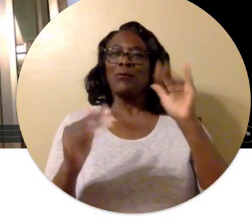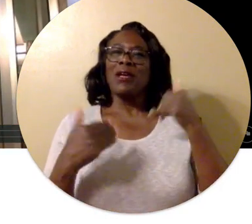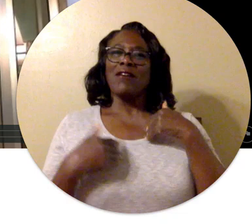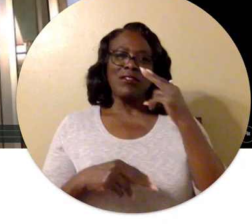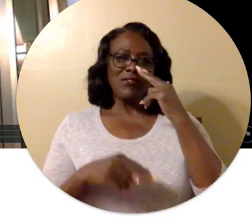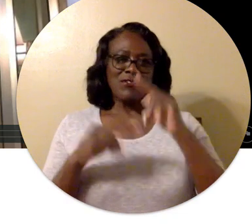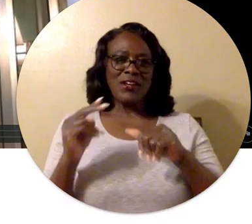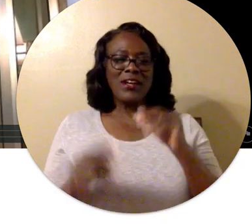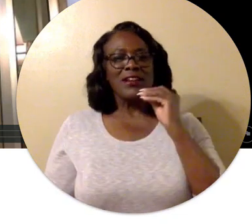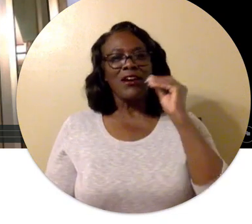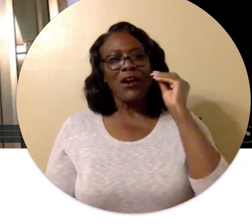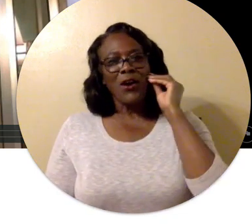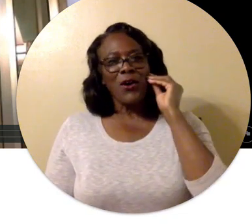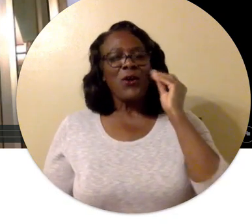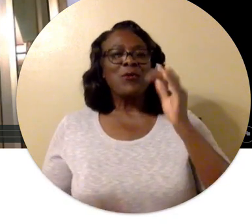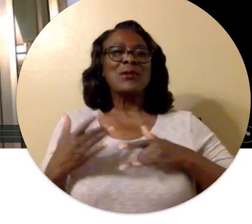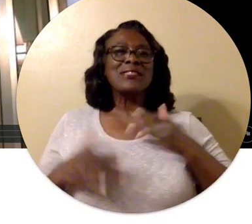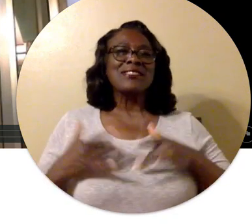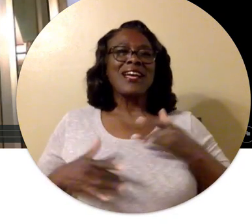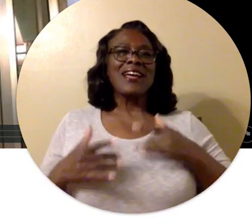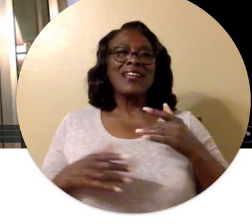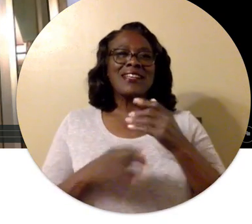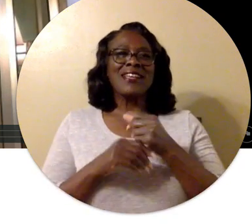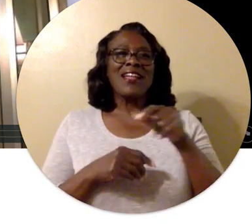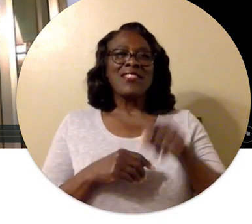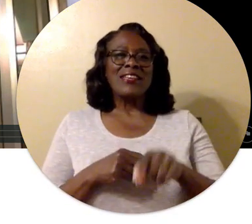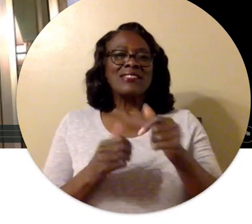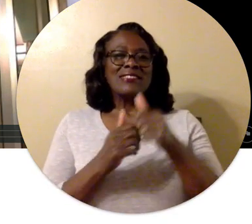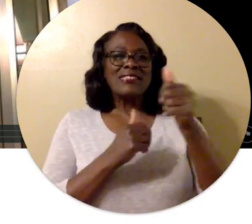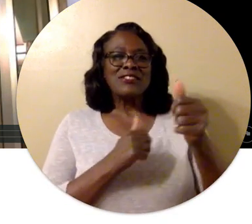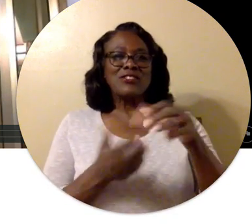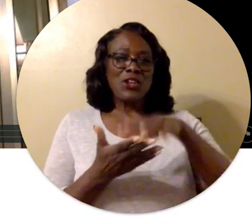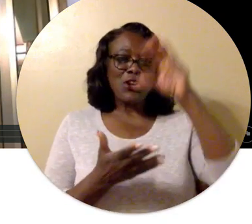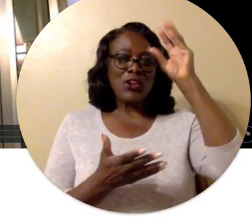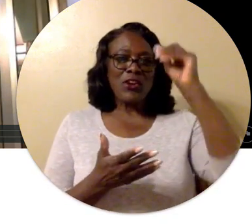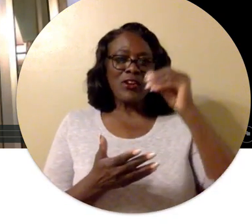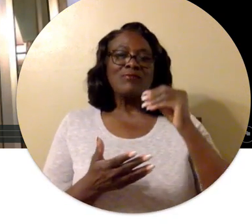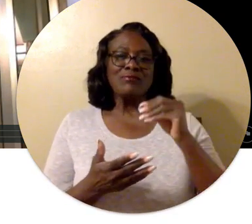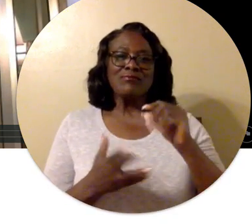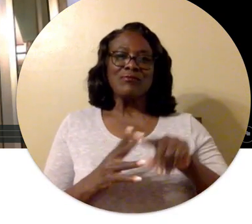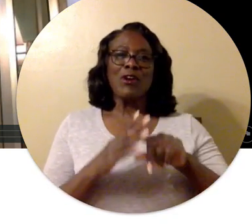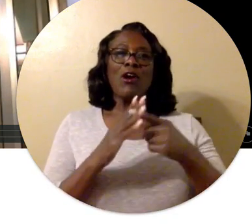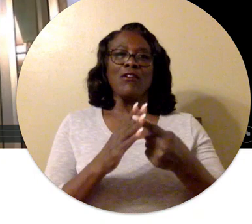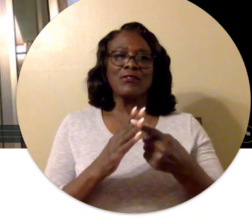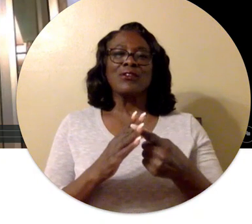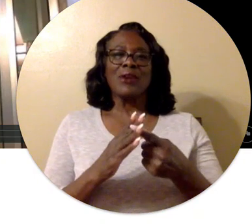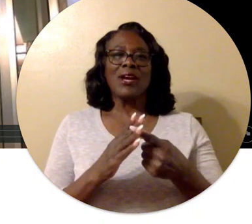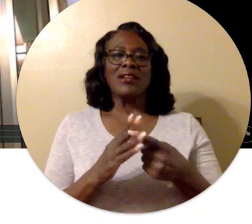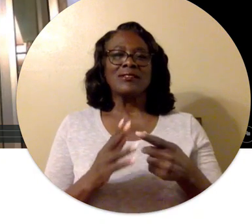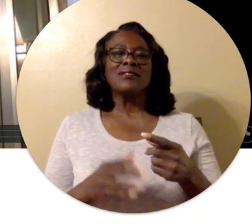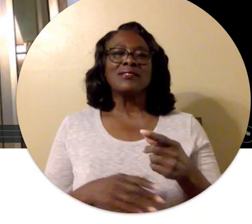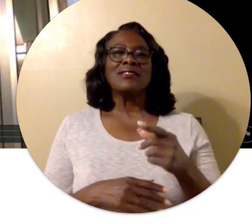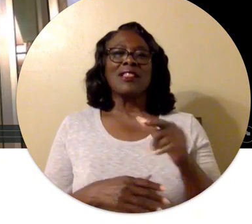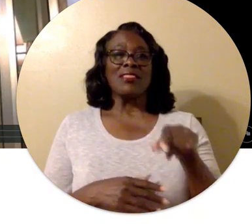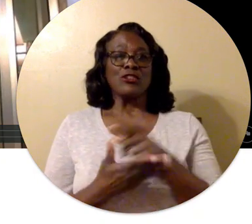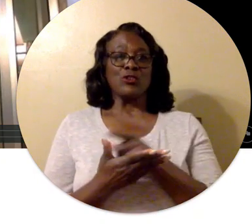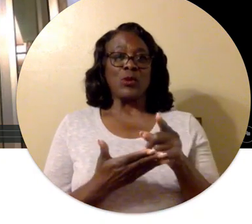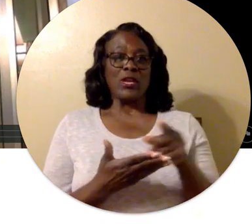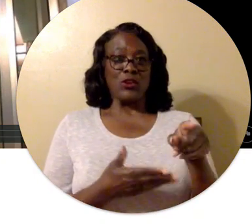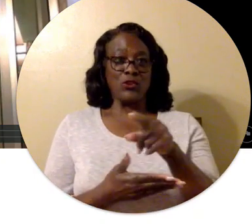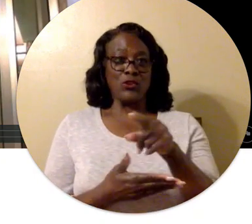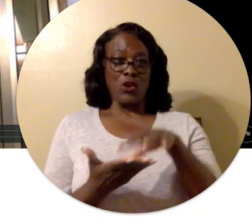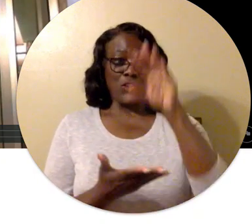at home. We're excited to get this distance learning off the ground with you guys. This week, you guys are learning